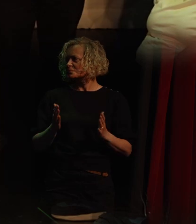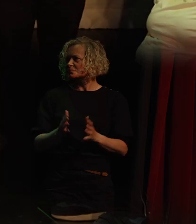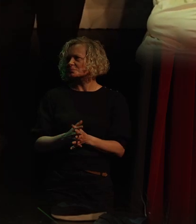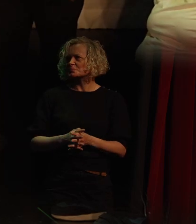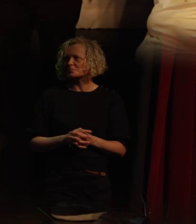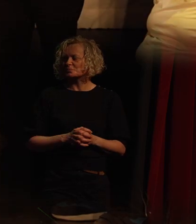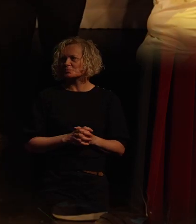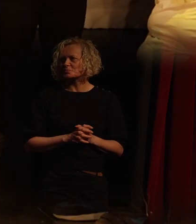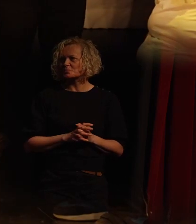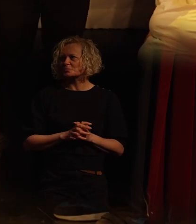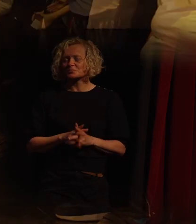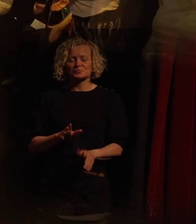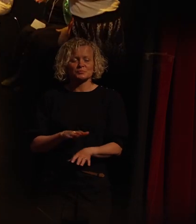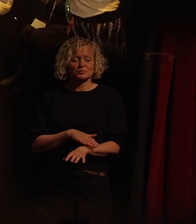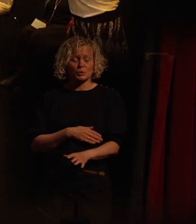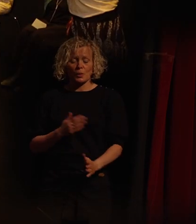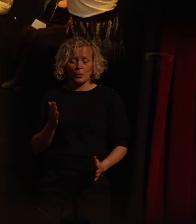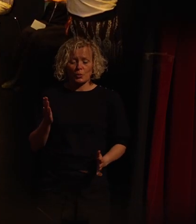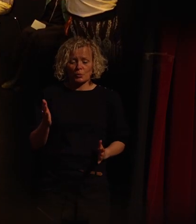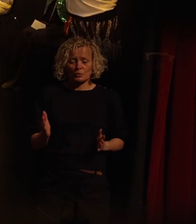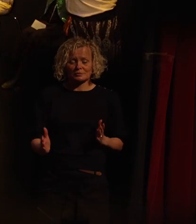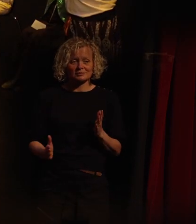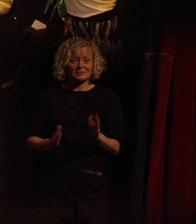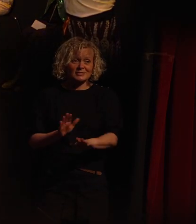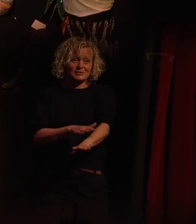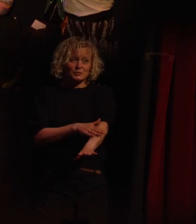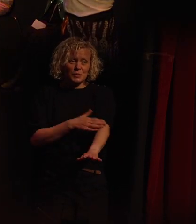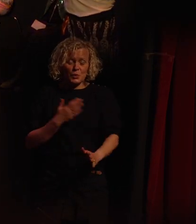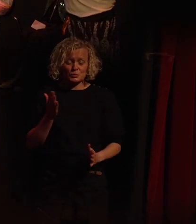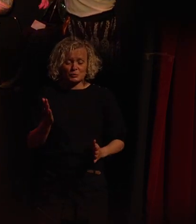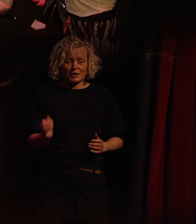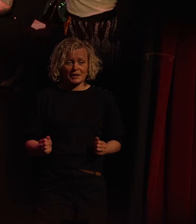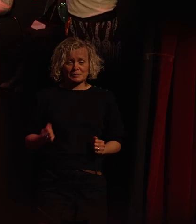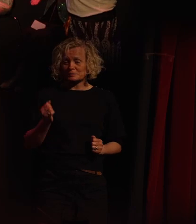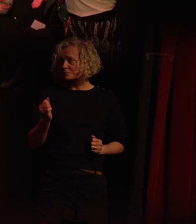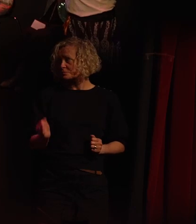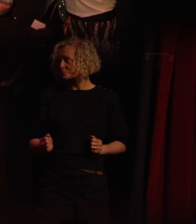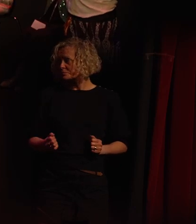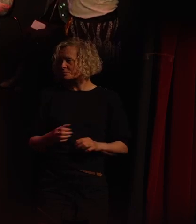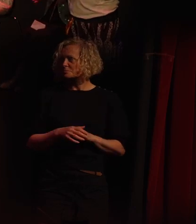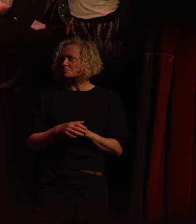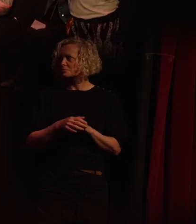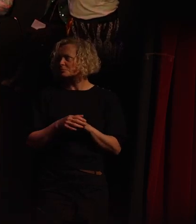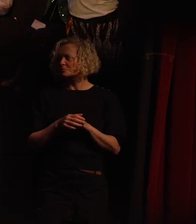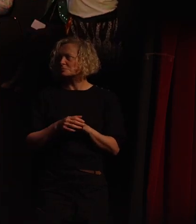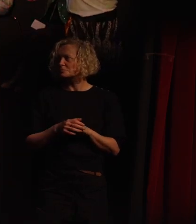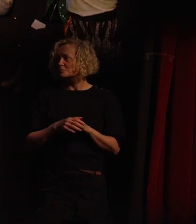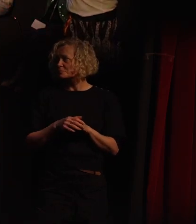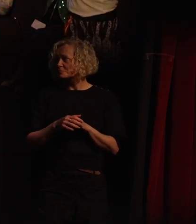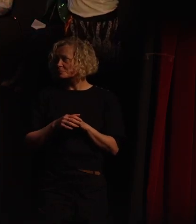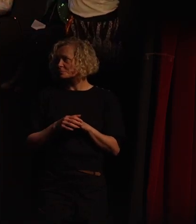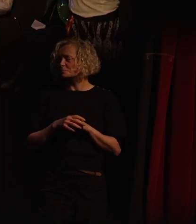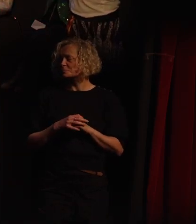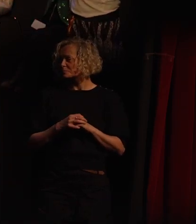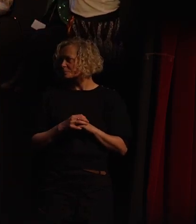It's a slow train. Arms out to the front, palms up. Palms down,